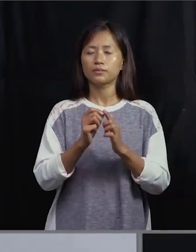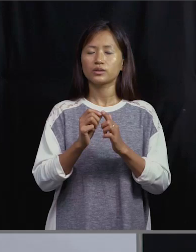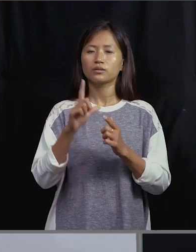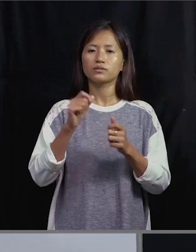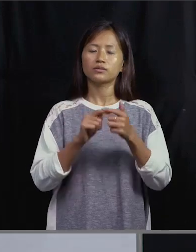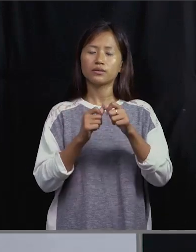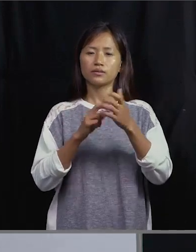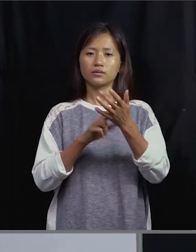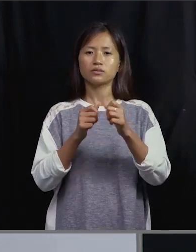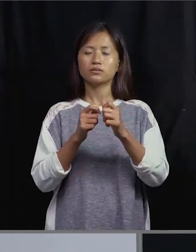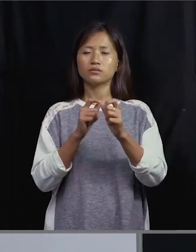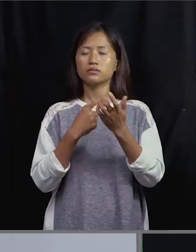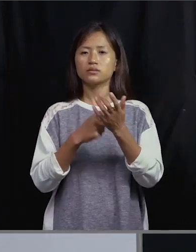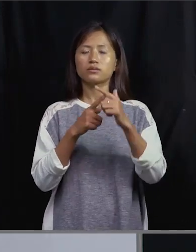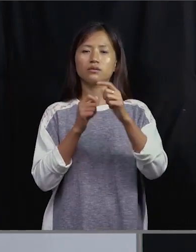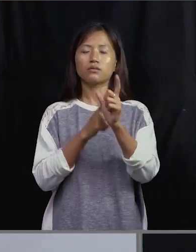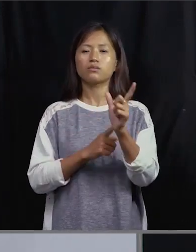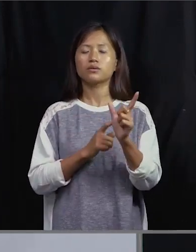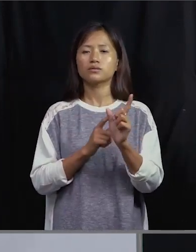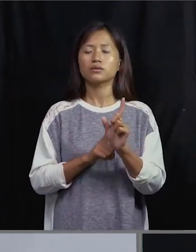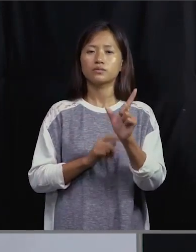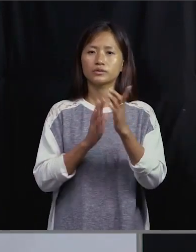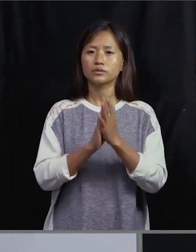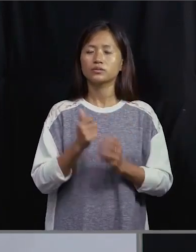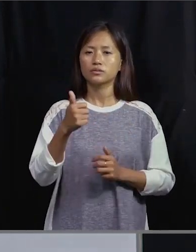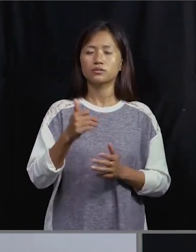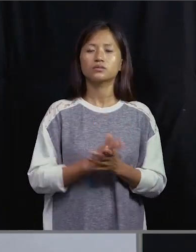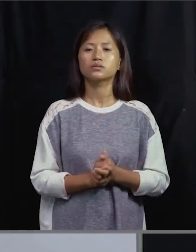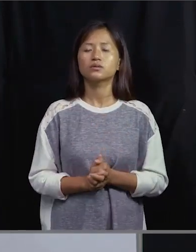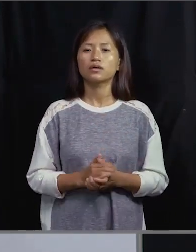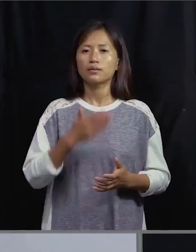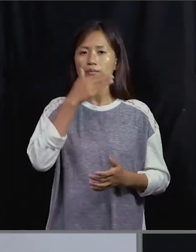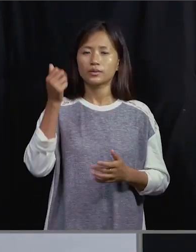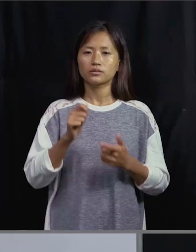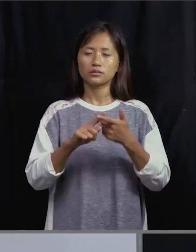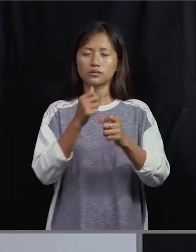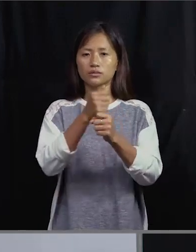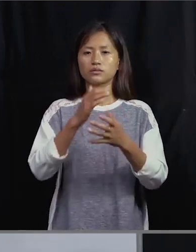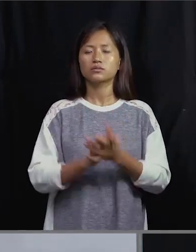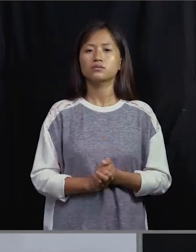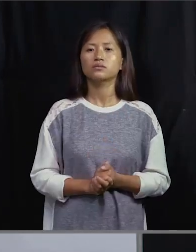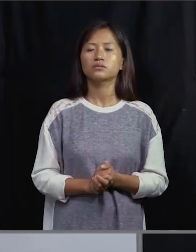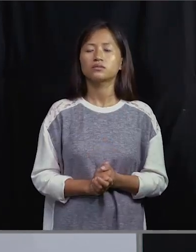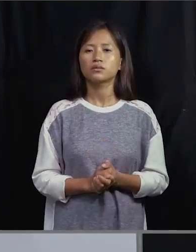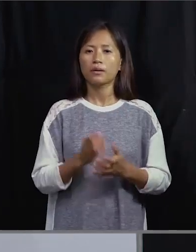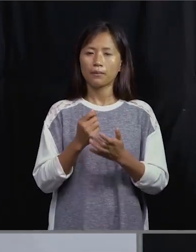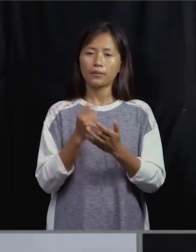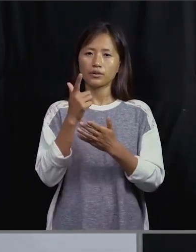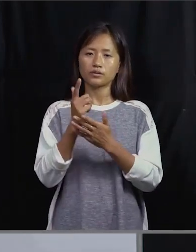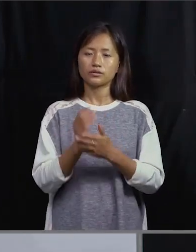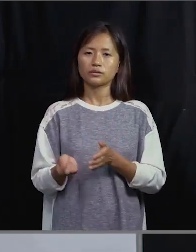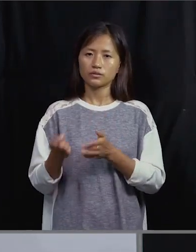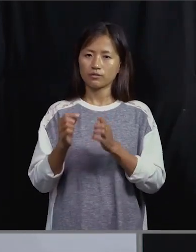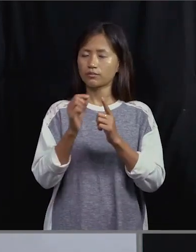is an inverse relationship in the complementary goods. The best example is, let's say prices of petrol